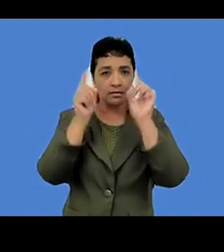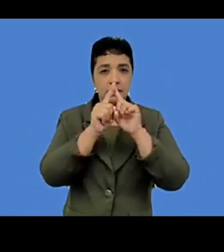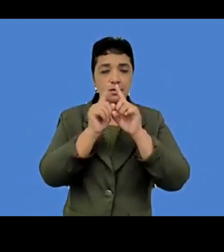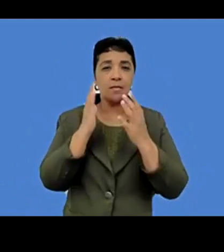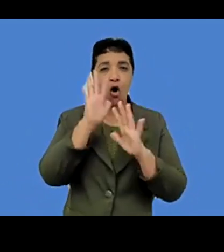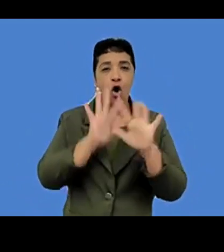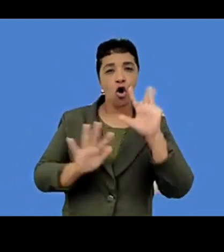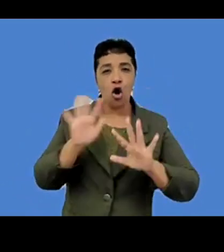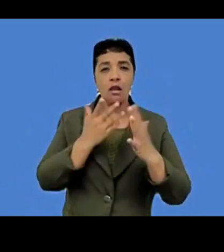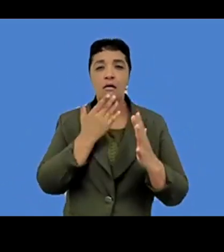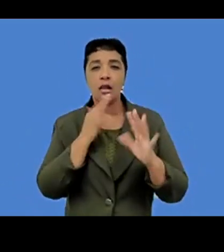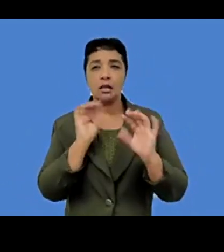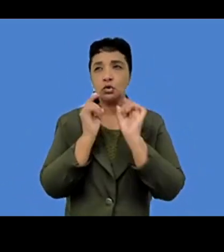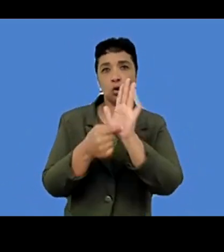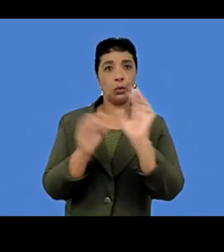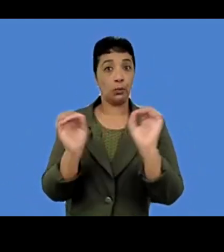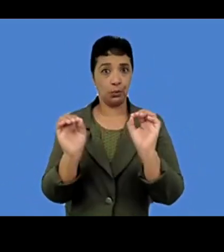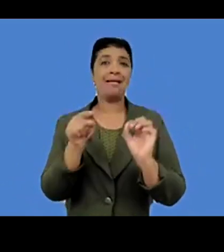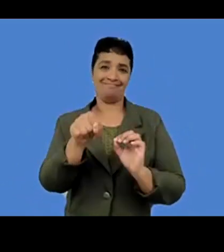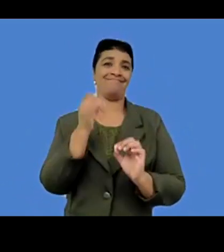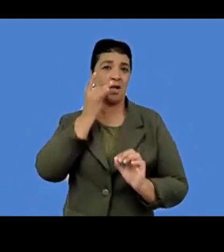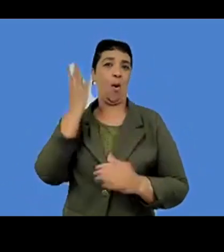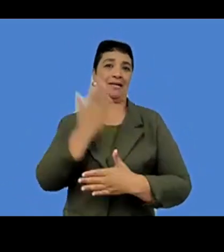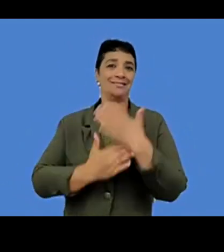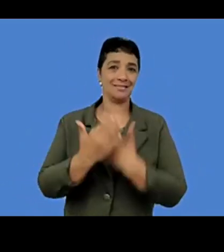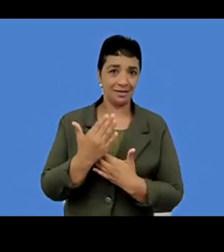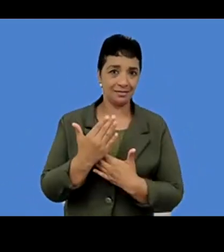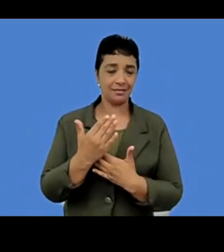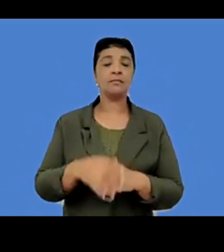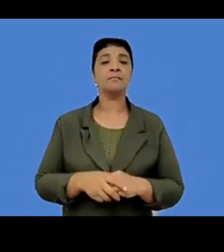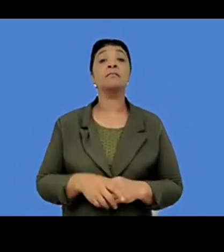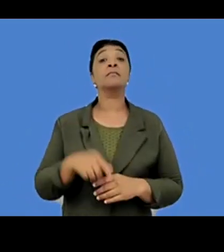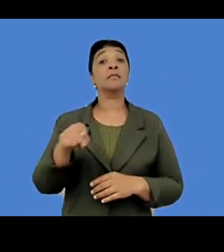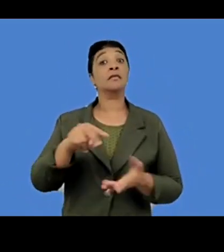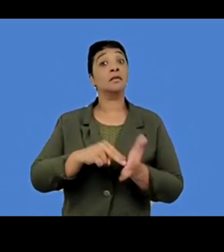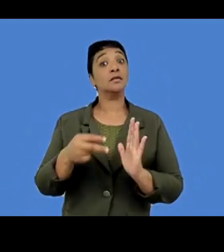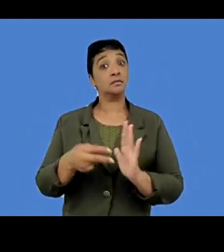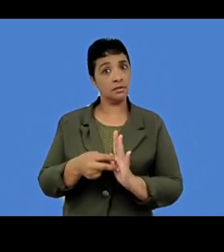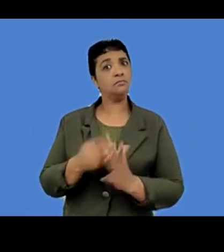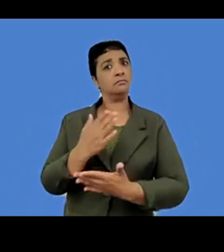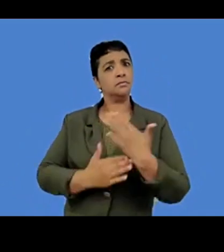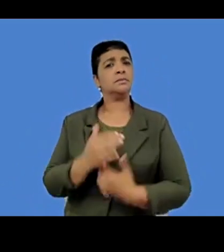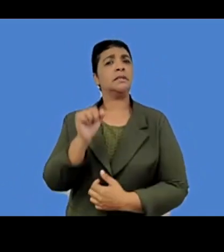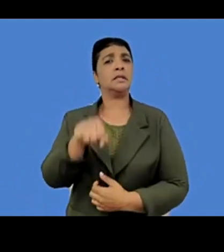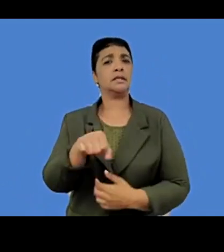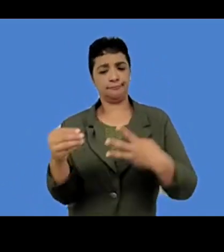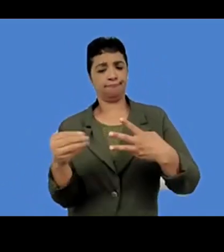albinism. And albinism is also is considered as a disability because of the